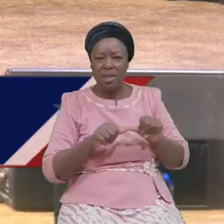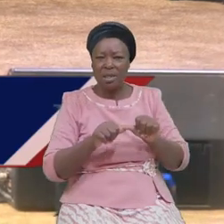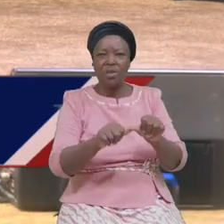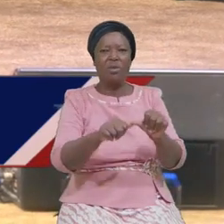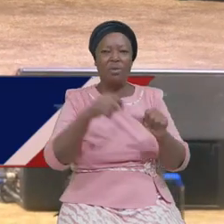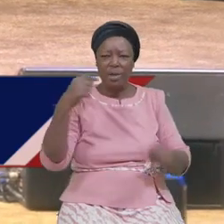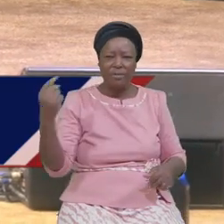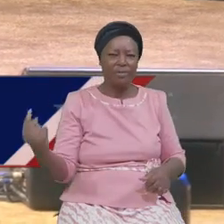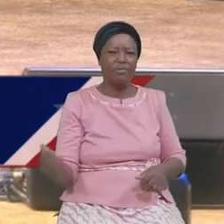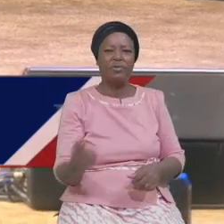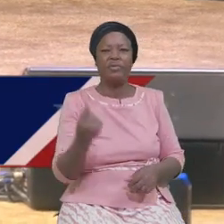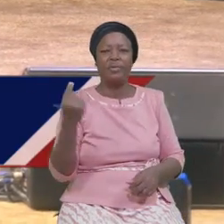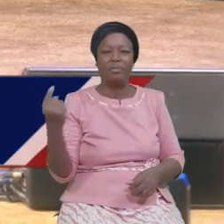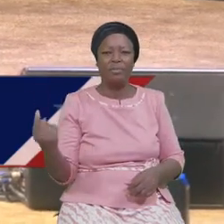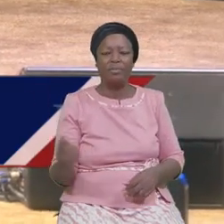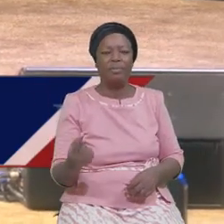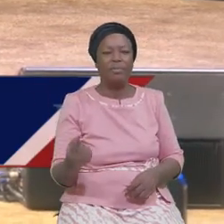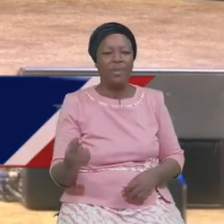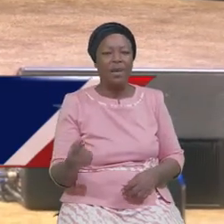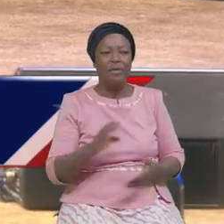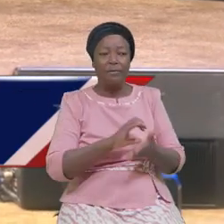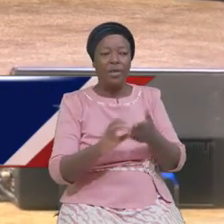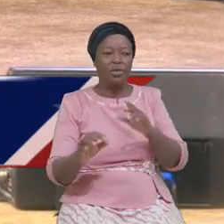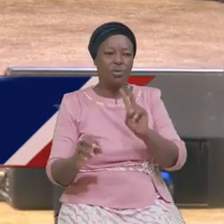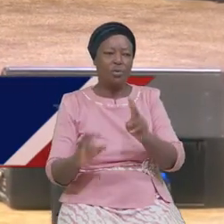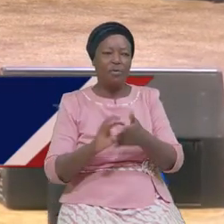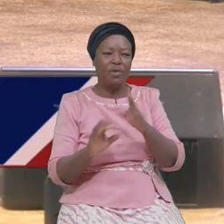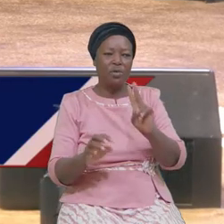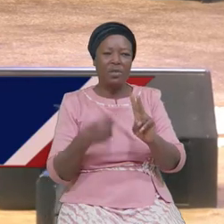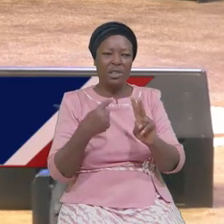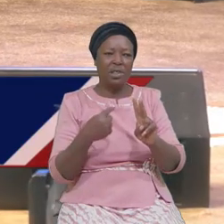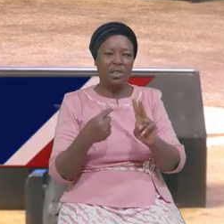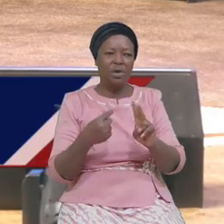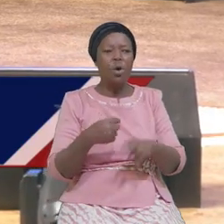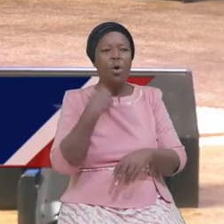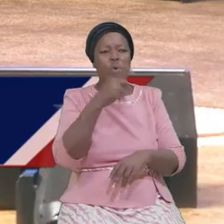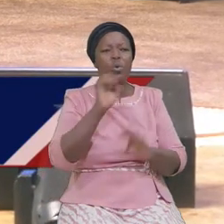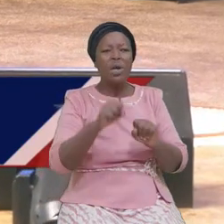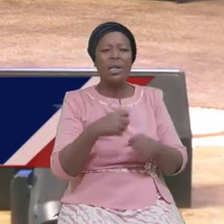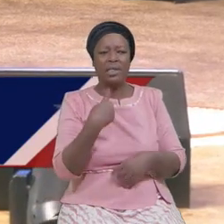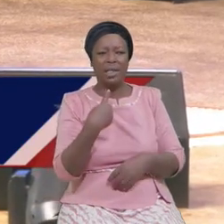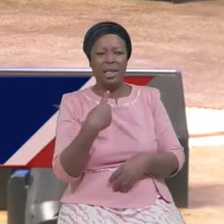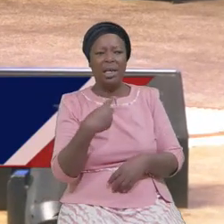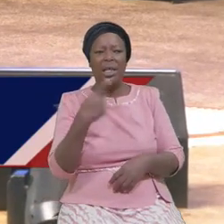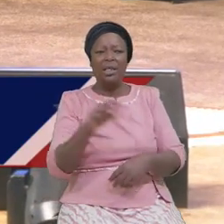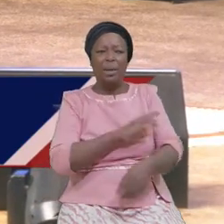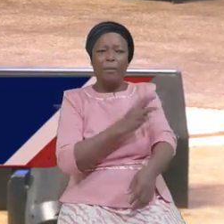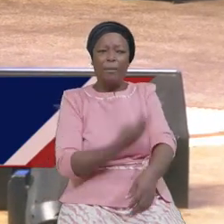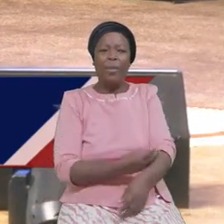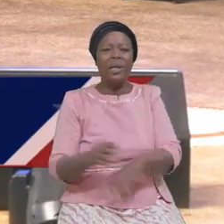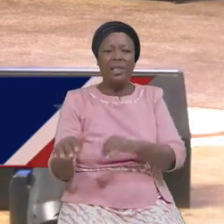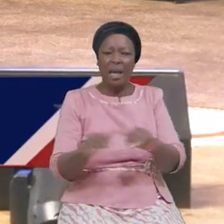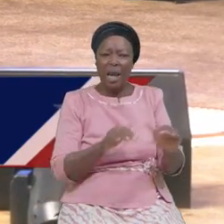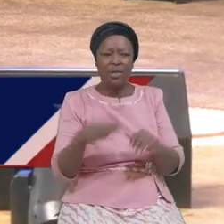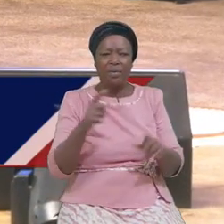endureth forever. Look at verse 2. In verse 2 it says, who can utter the mighty acts